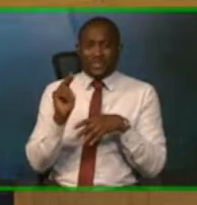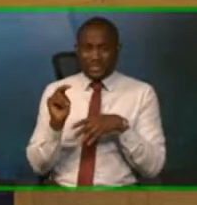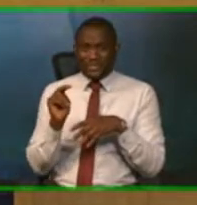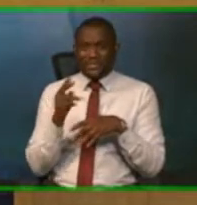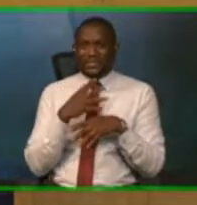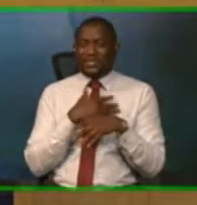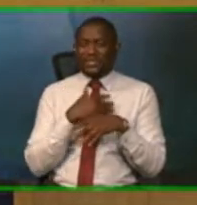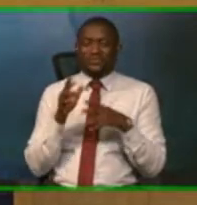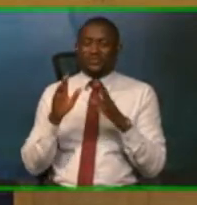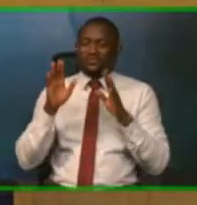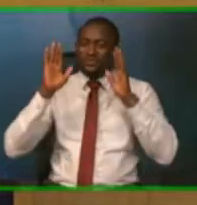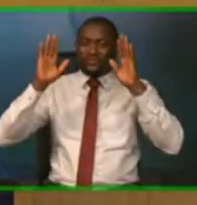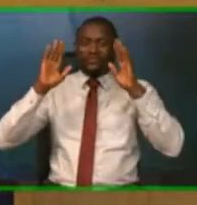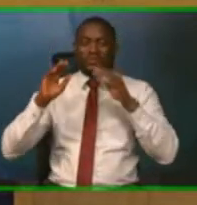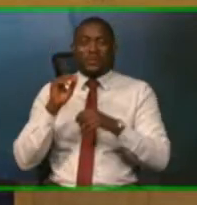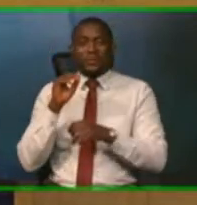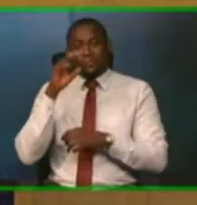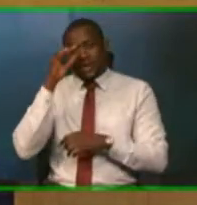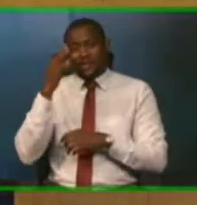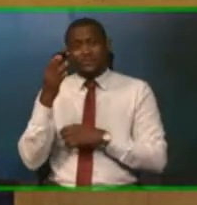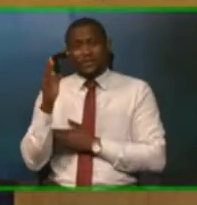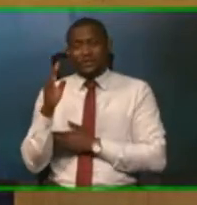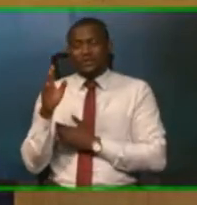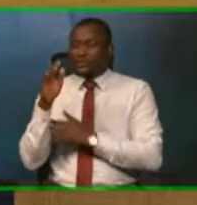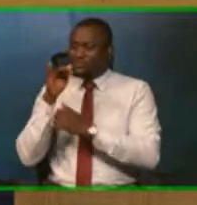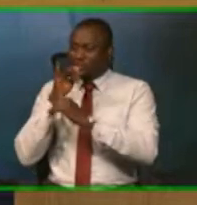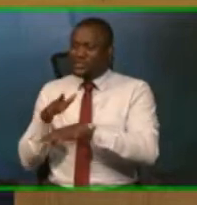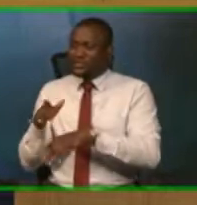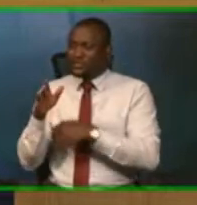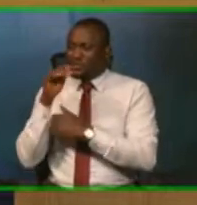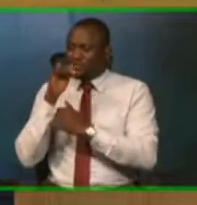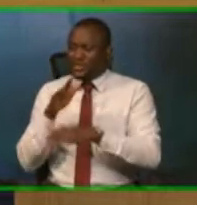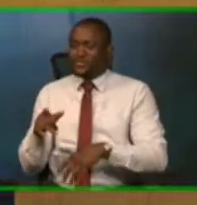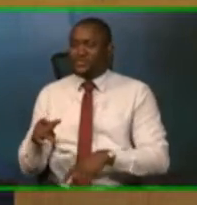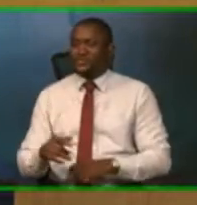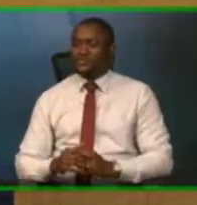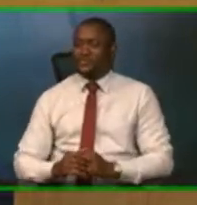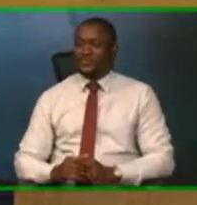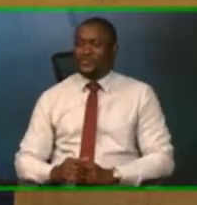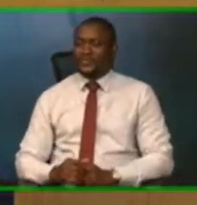and phenomenal man of God. God bless you. Bless you.